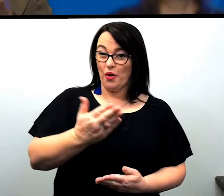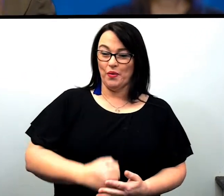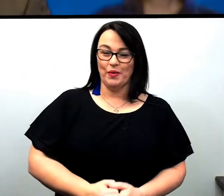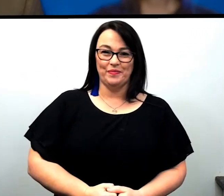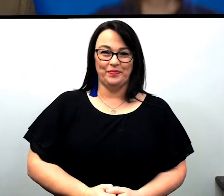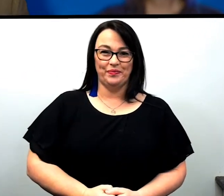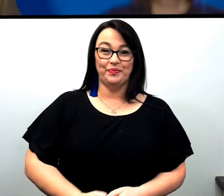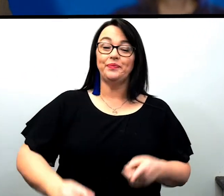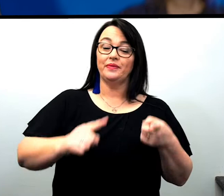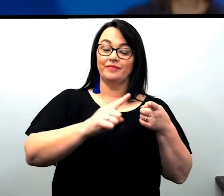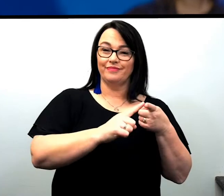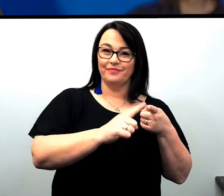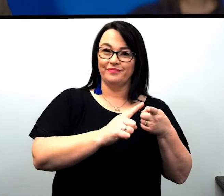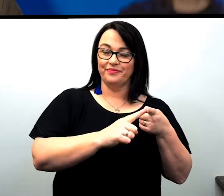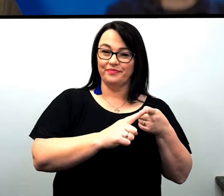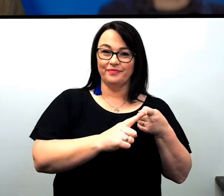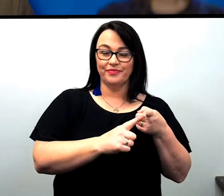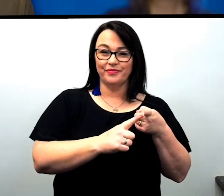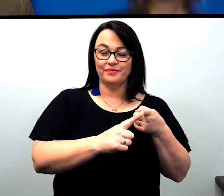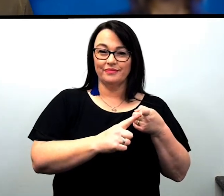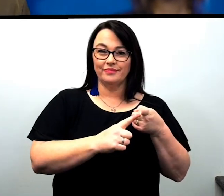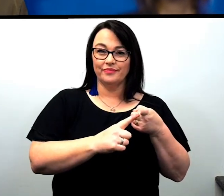One announcement. The first one is that we need